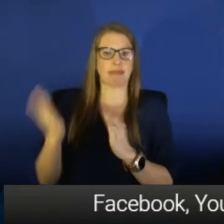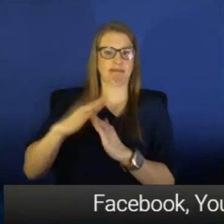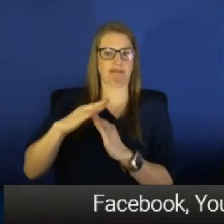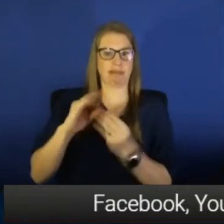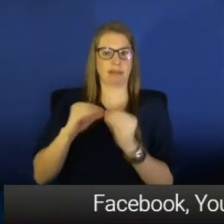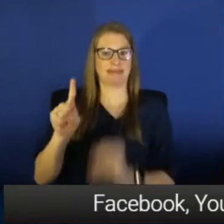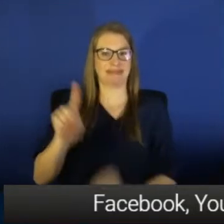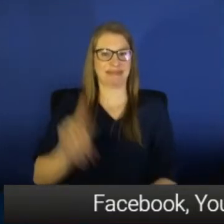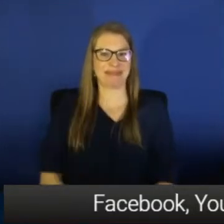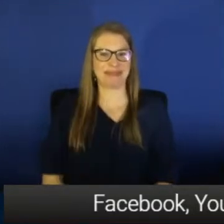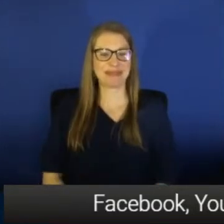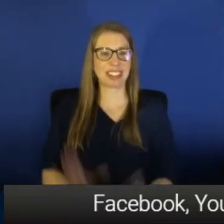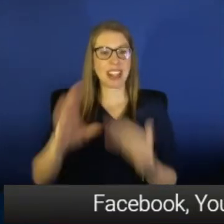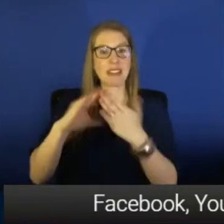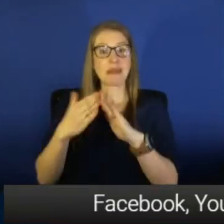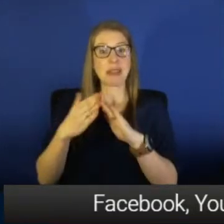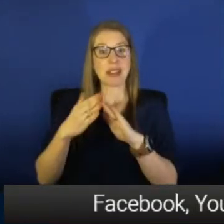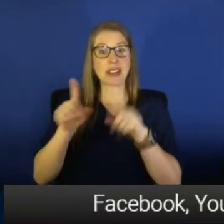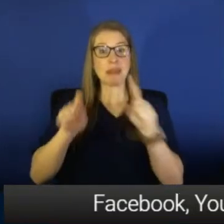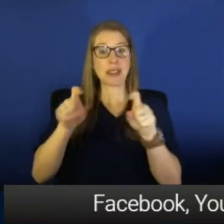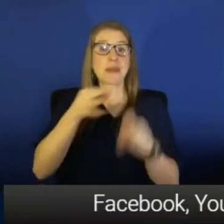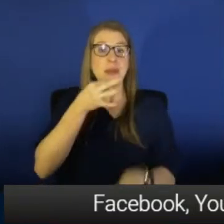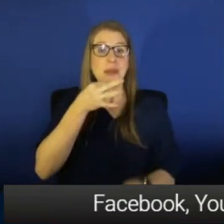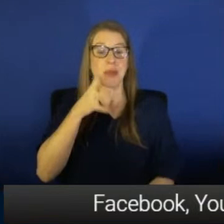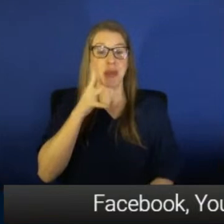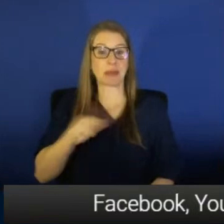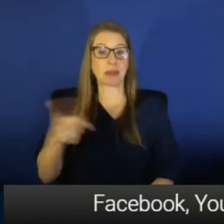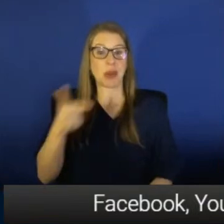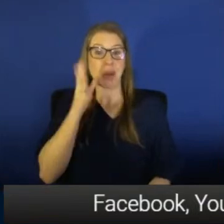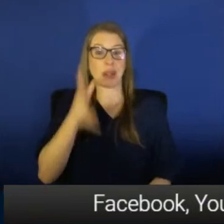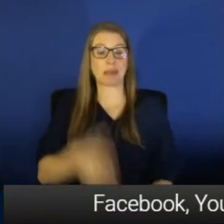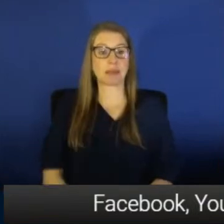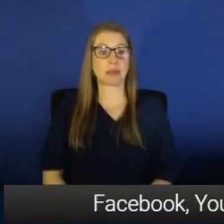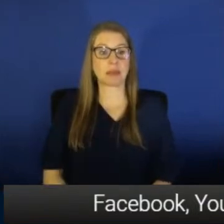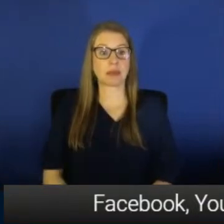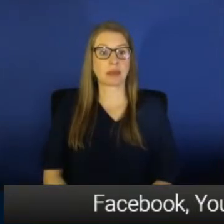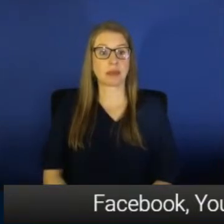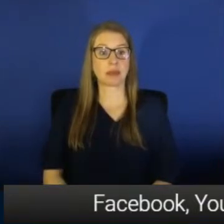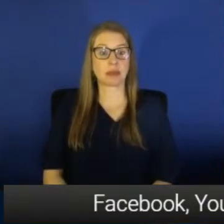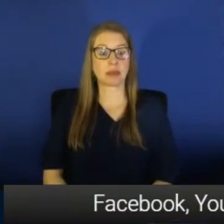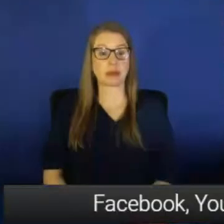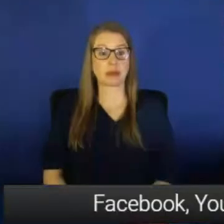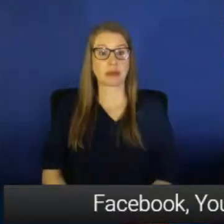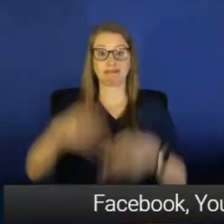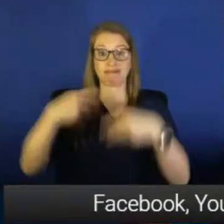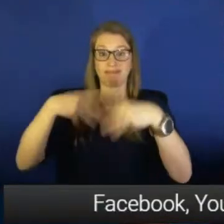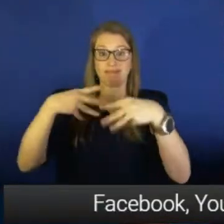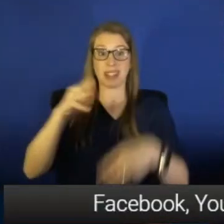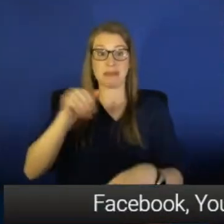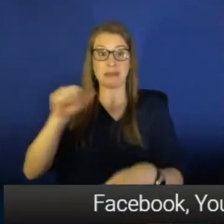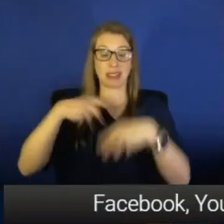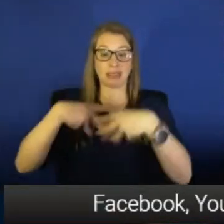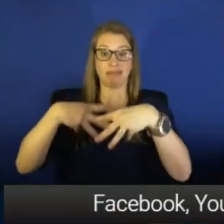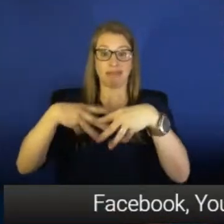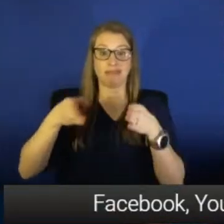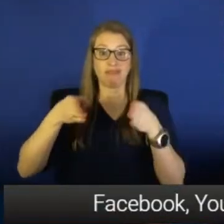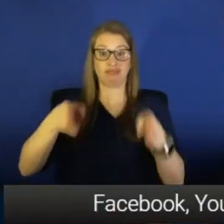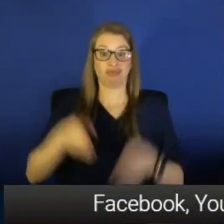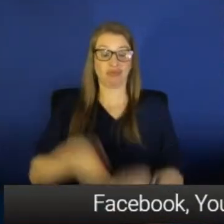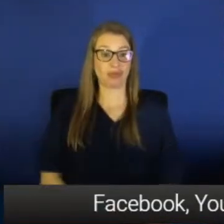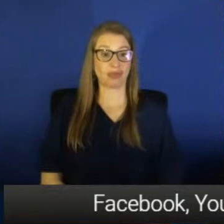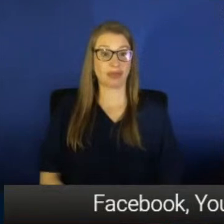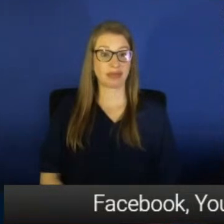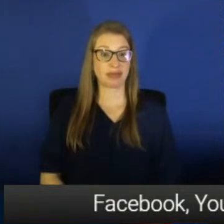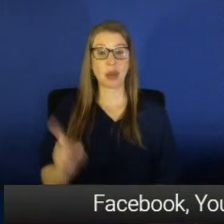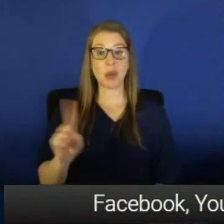community questions for you guys here in just a moment. We want to take a quick look at the Mass Street Parade from past Sunday in Lawrence. If we can take a look at some